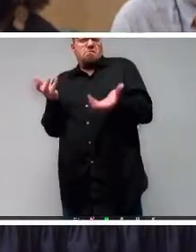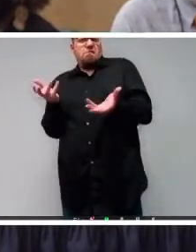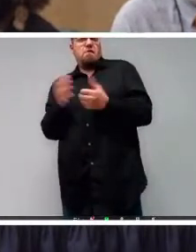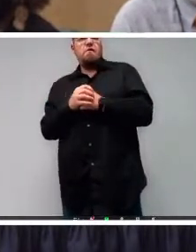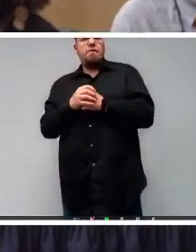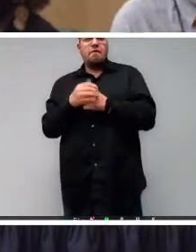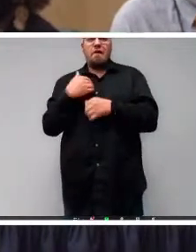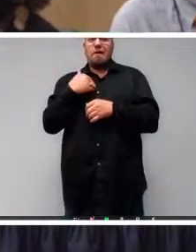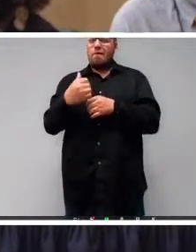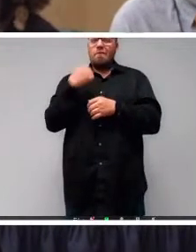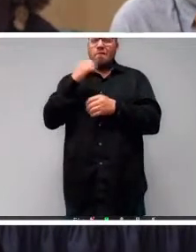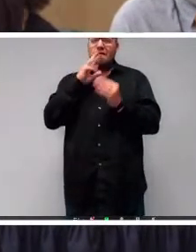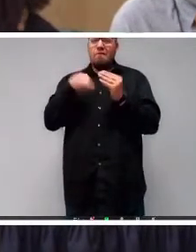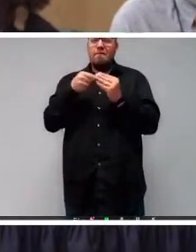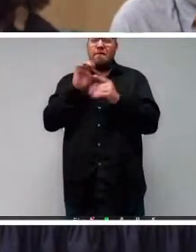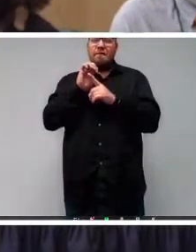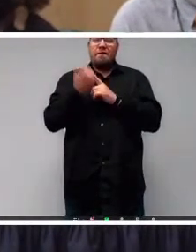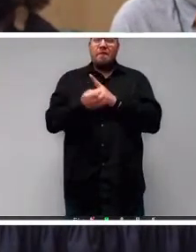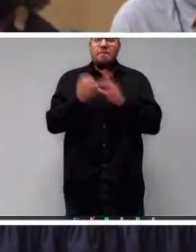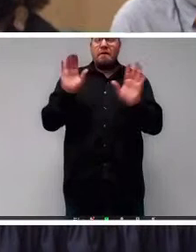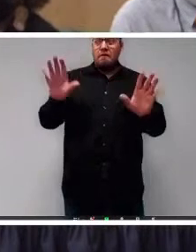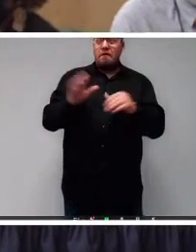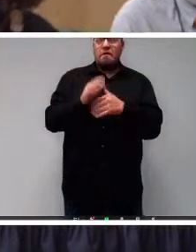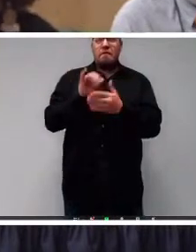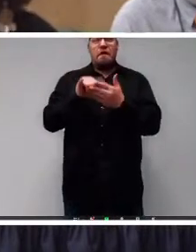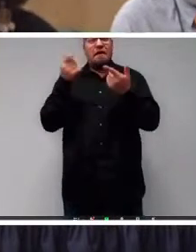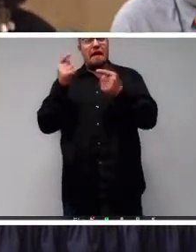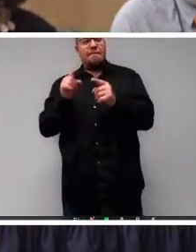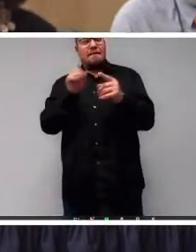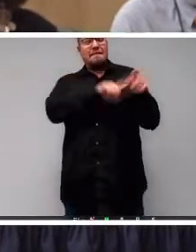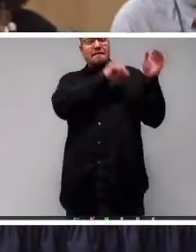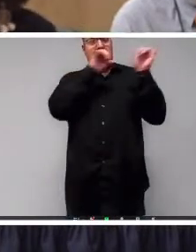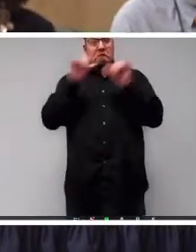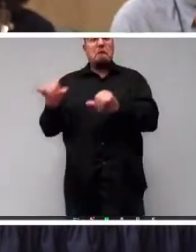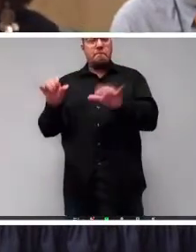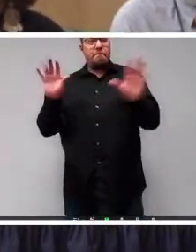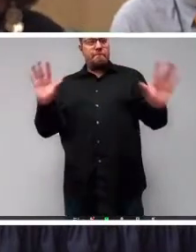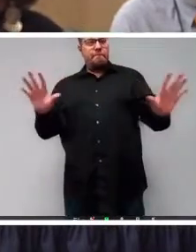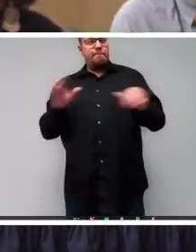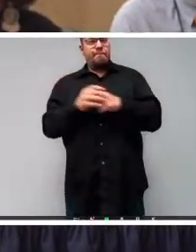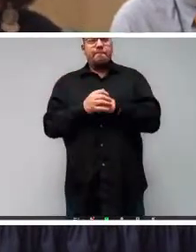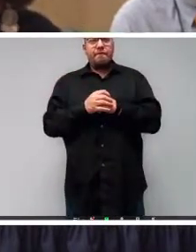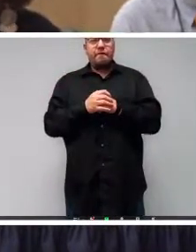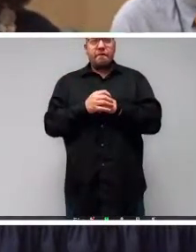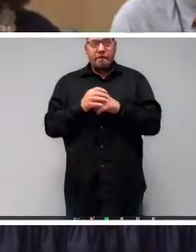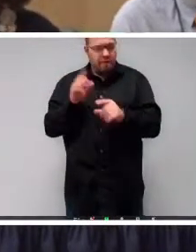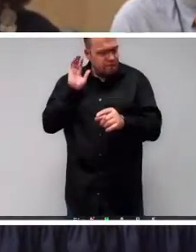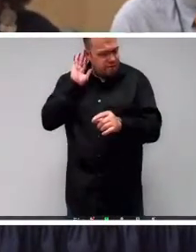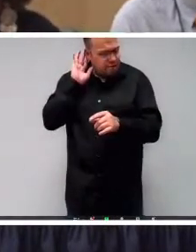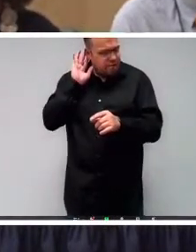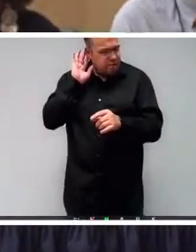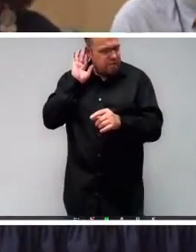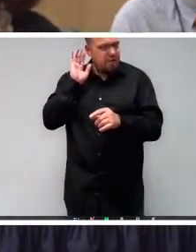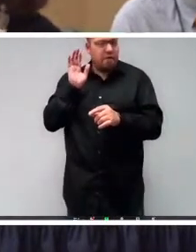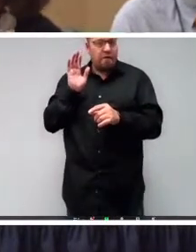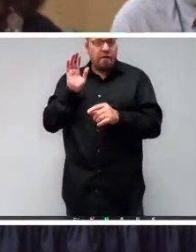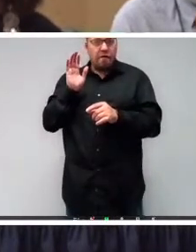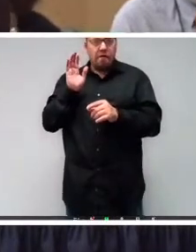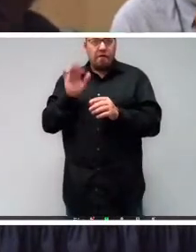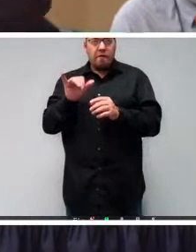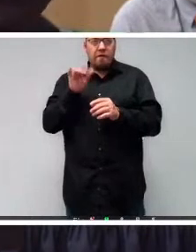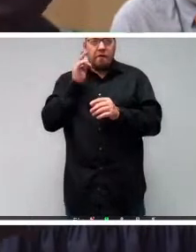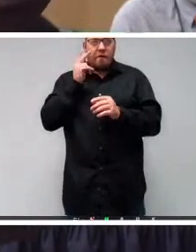into the environmental work that happens simultaneously. Paul. Just one note. You'll see exhibit numbers in